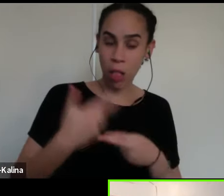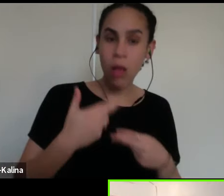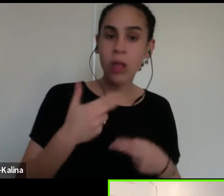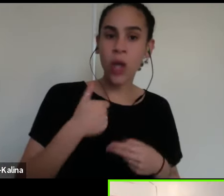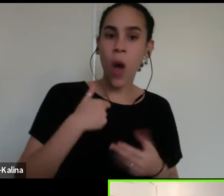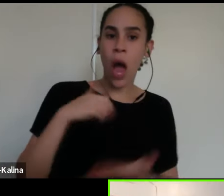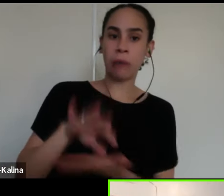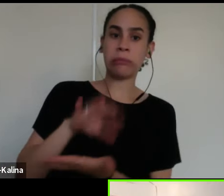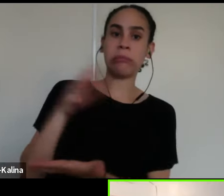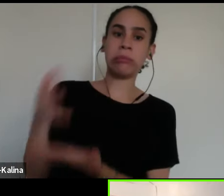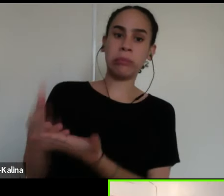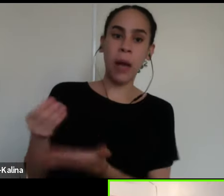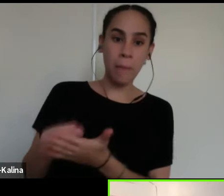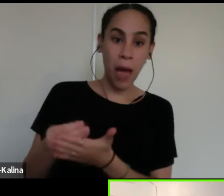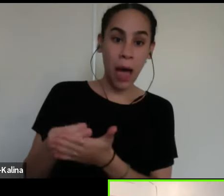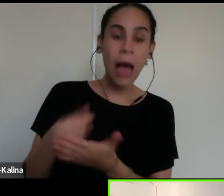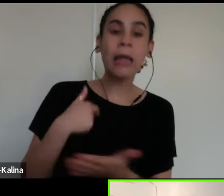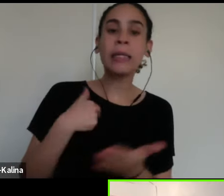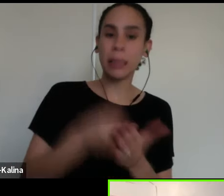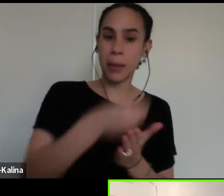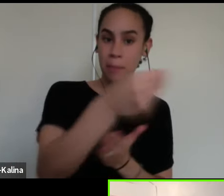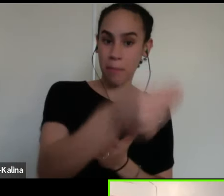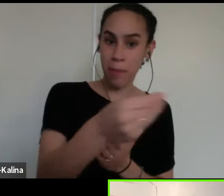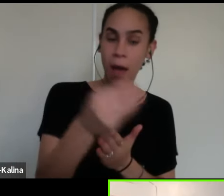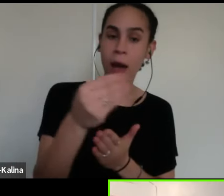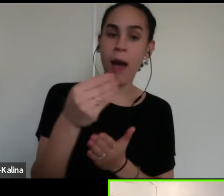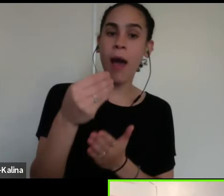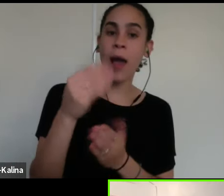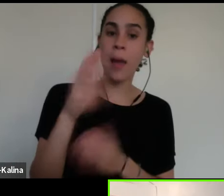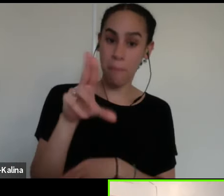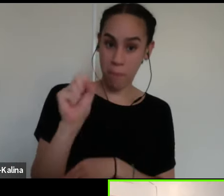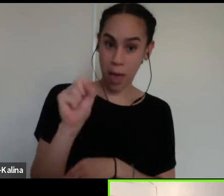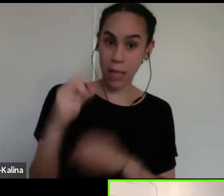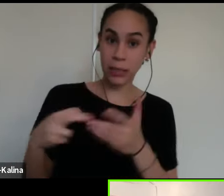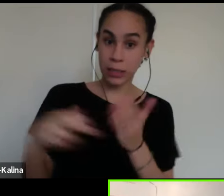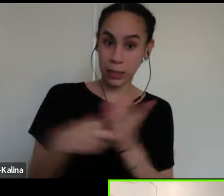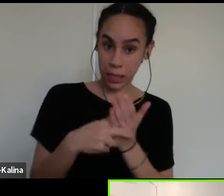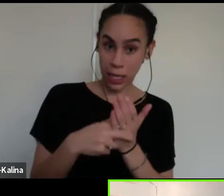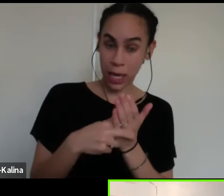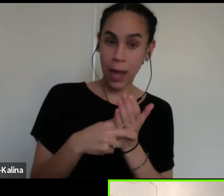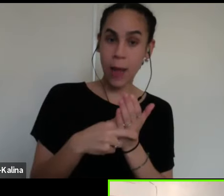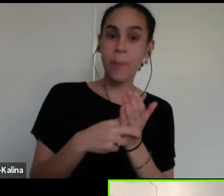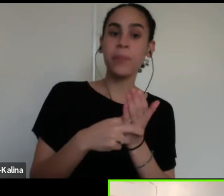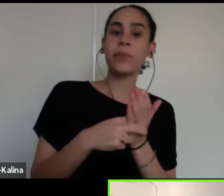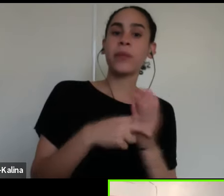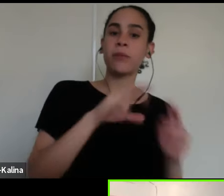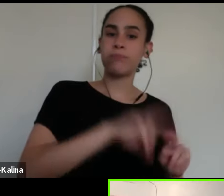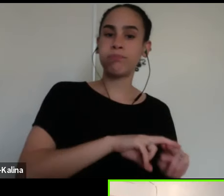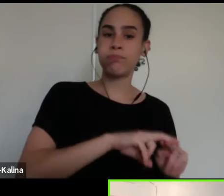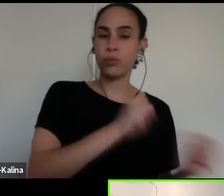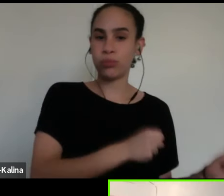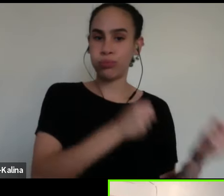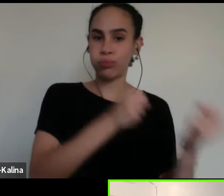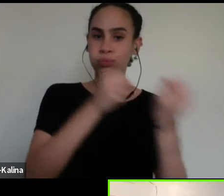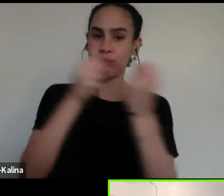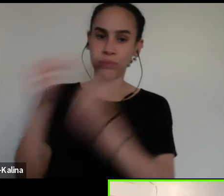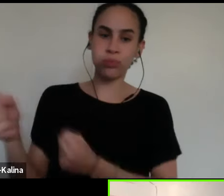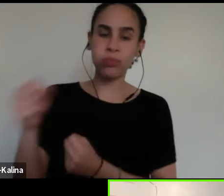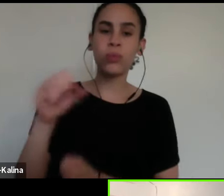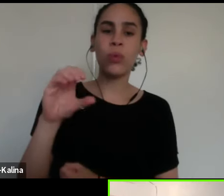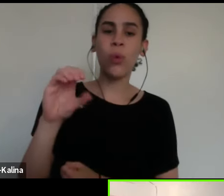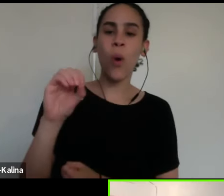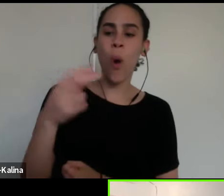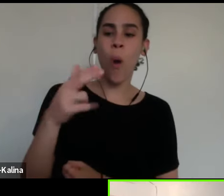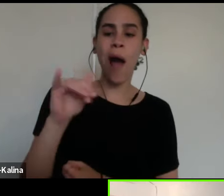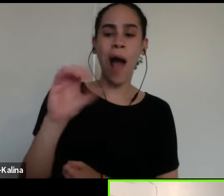large enough to buy a Greyhound bus ticket. And I rode from Fresno, California, 2,500 miles to Toledo, Ohio, about a 4-day bus ride